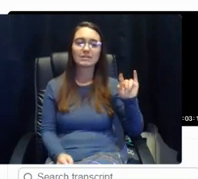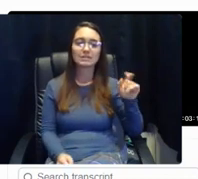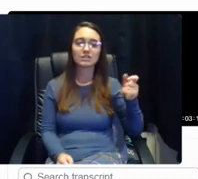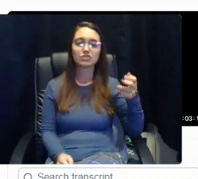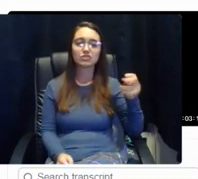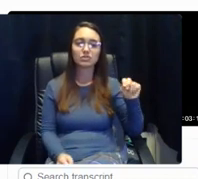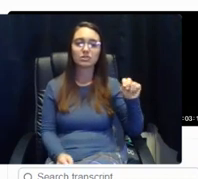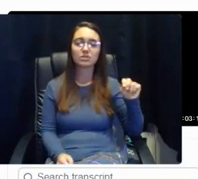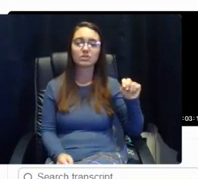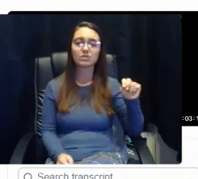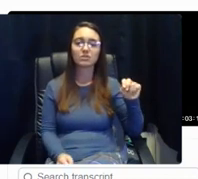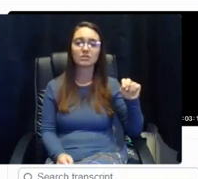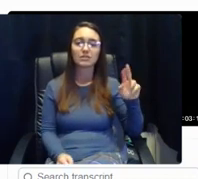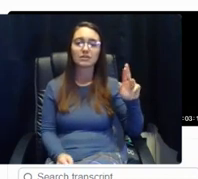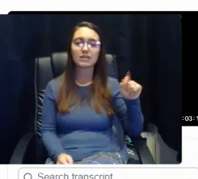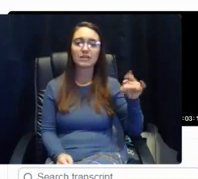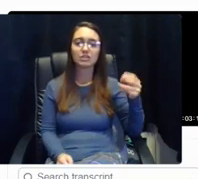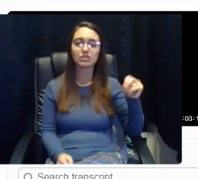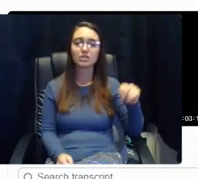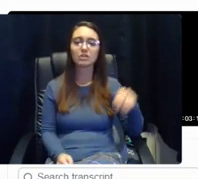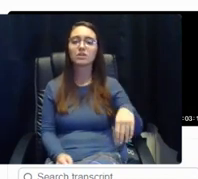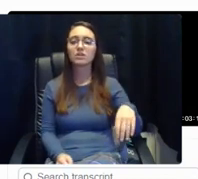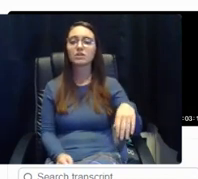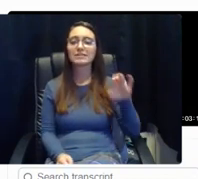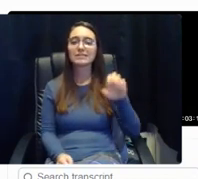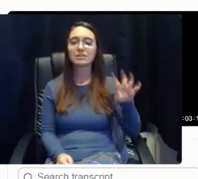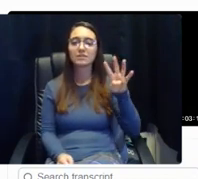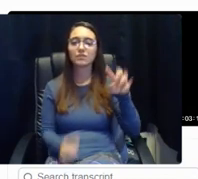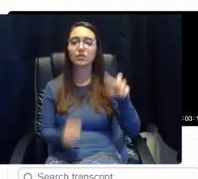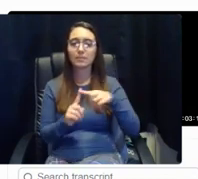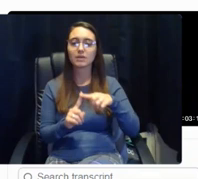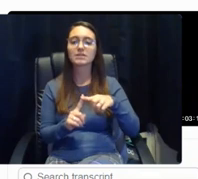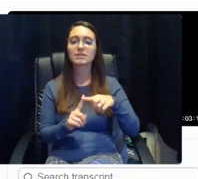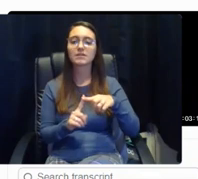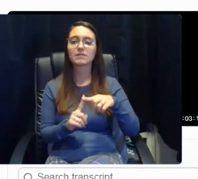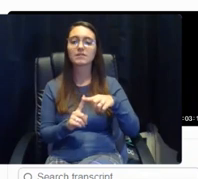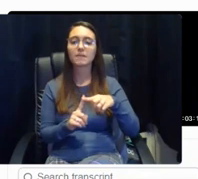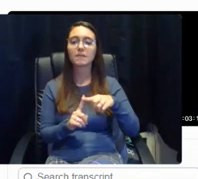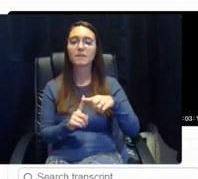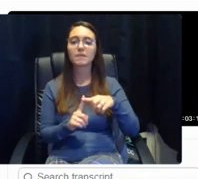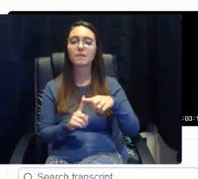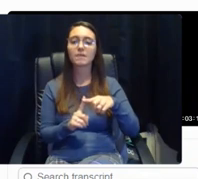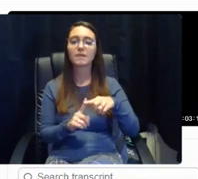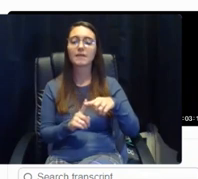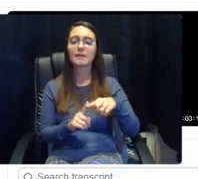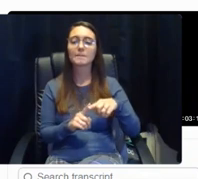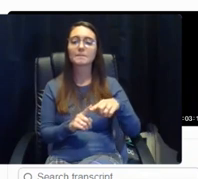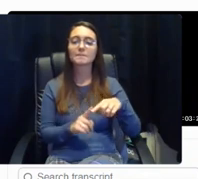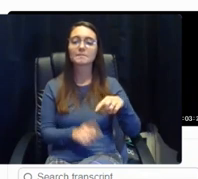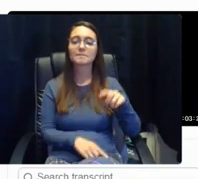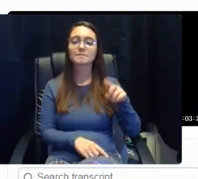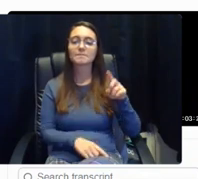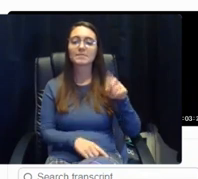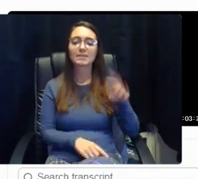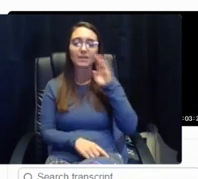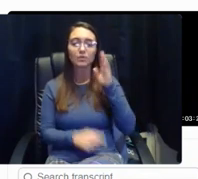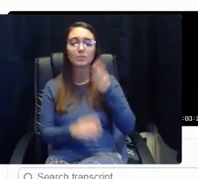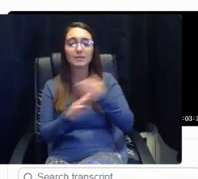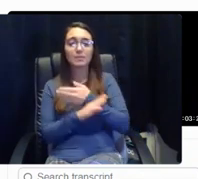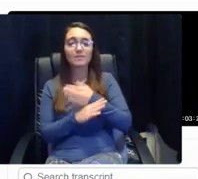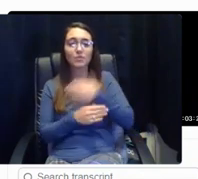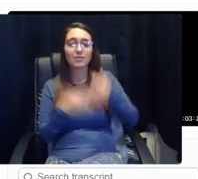oxidation reagent, cerium 4 parts as your titrant. You know this is before the endpoint, before endpoint